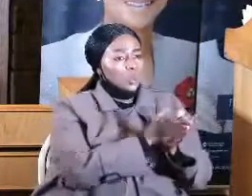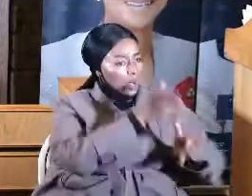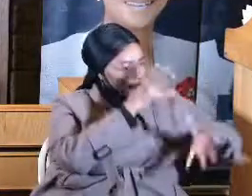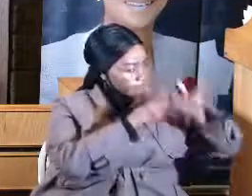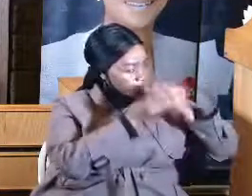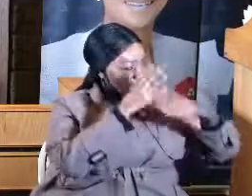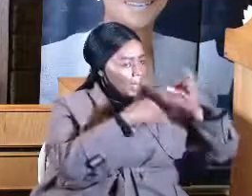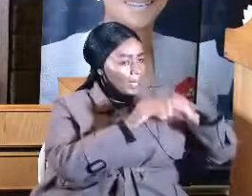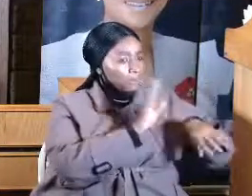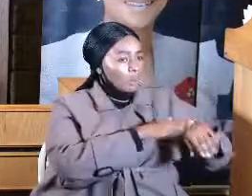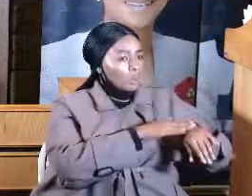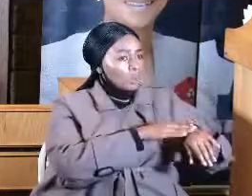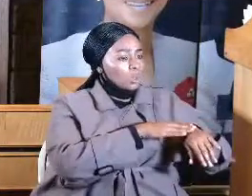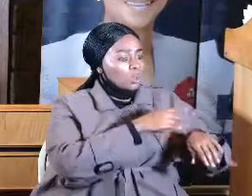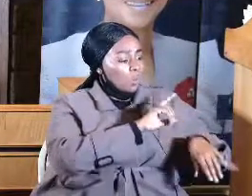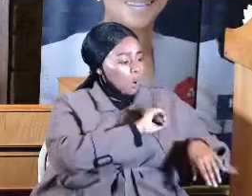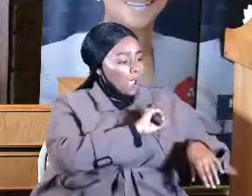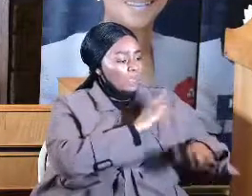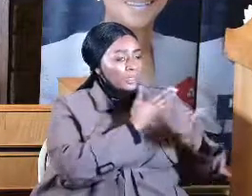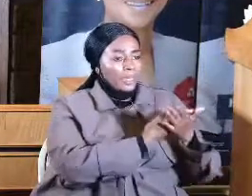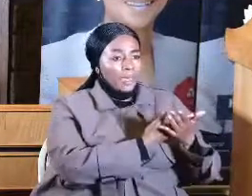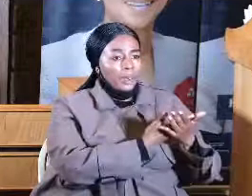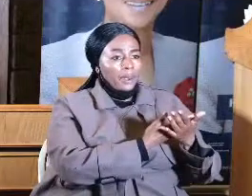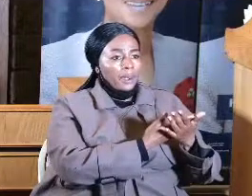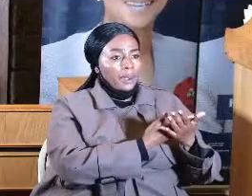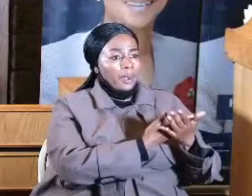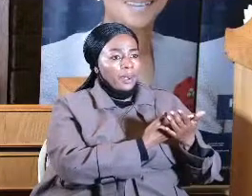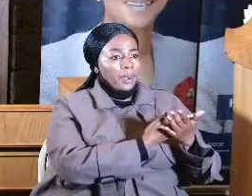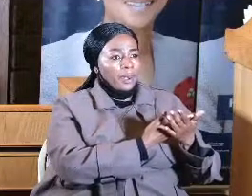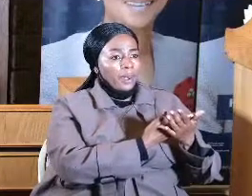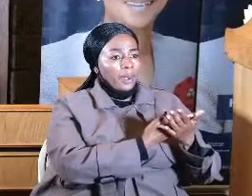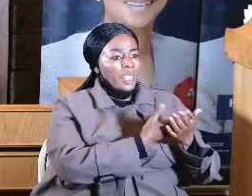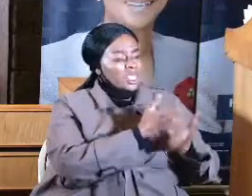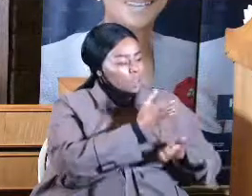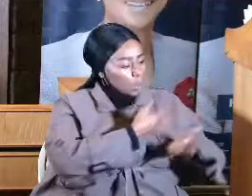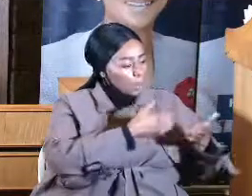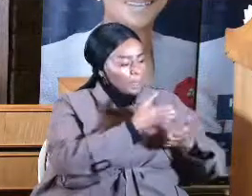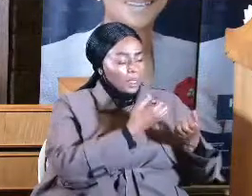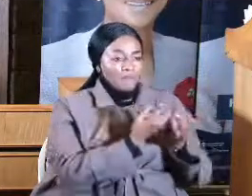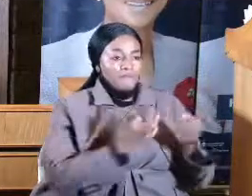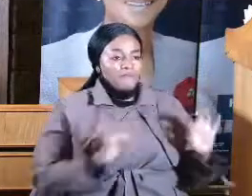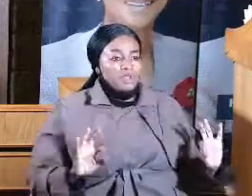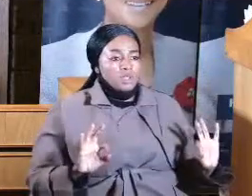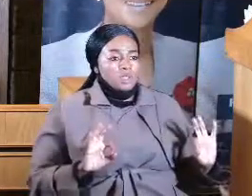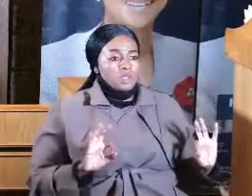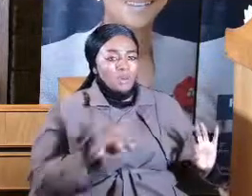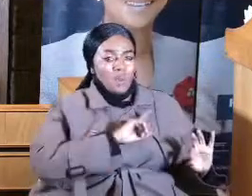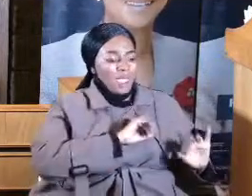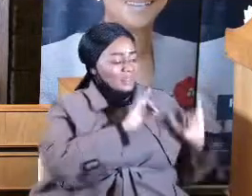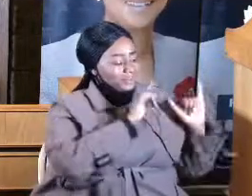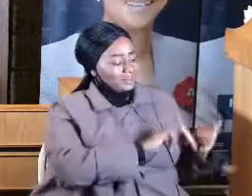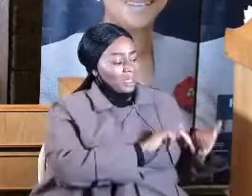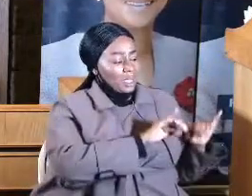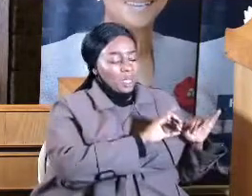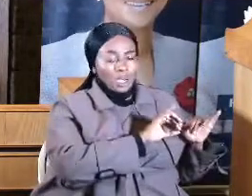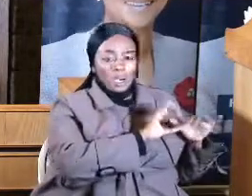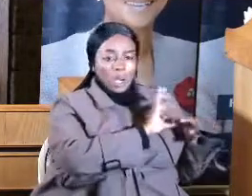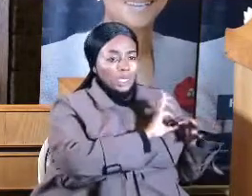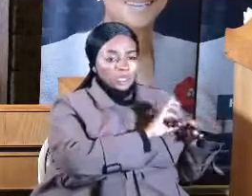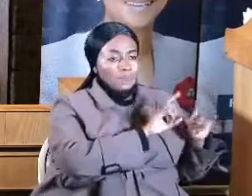be economically independent, not to stay in abusive relationship and